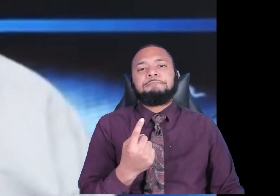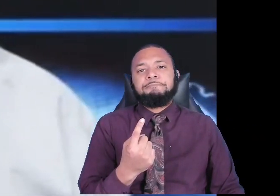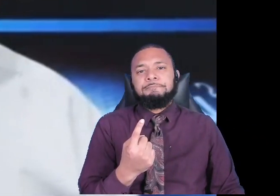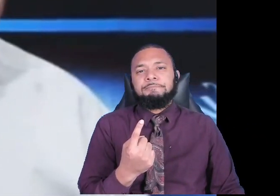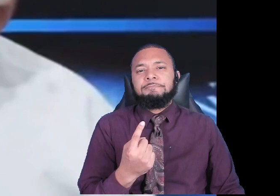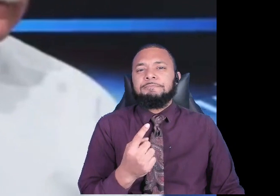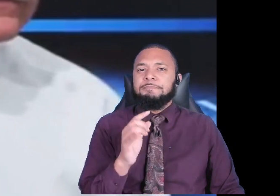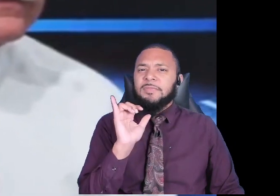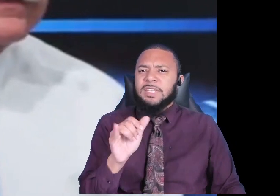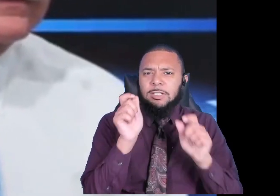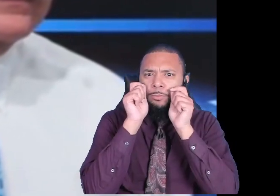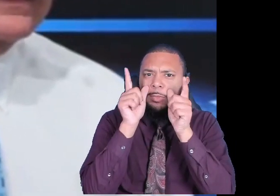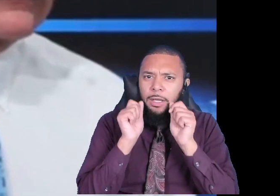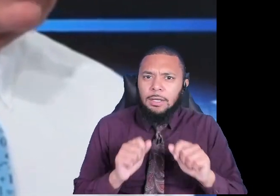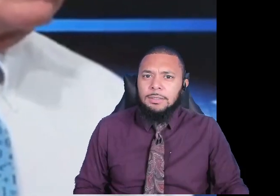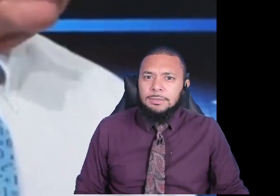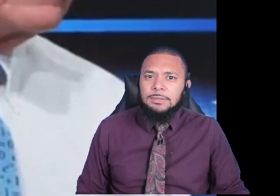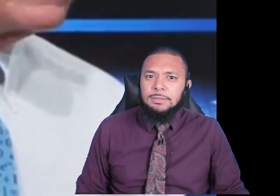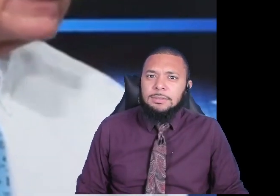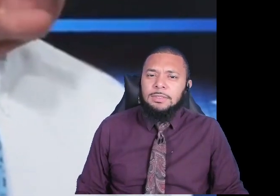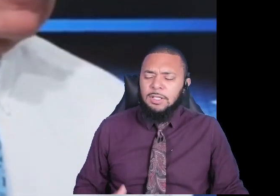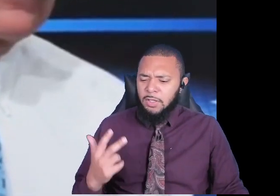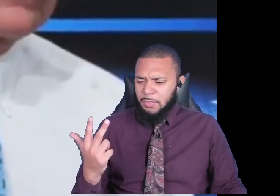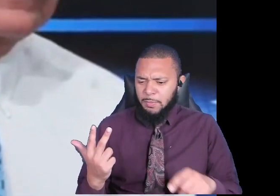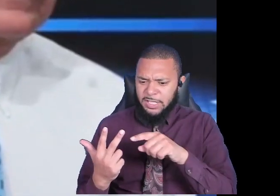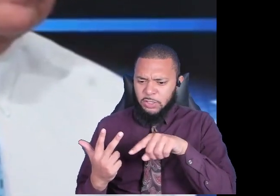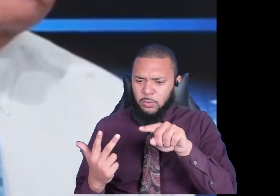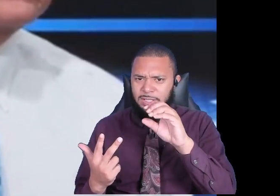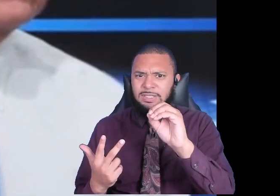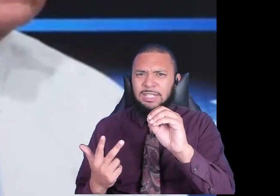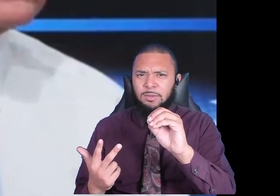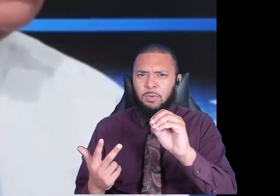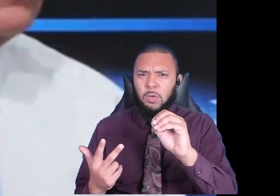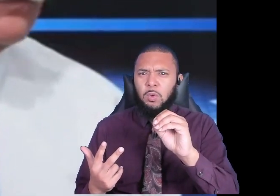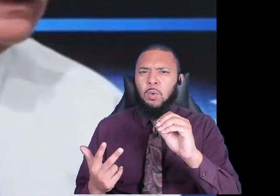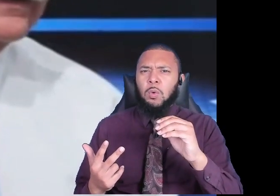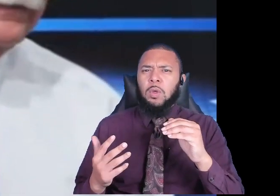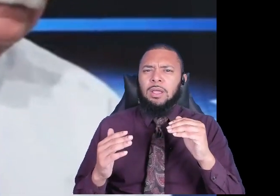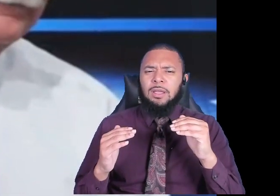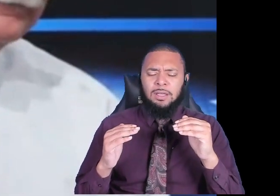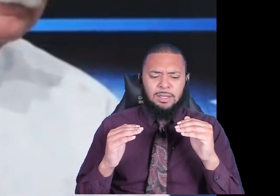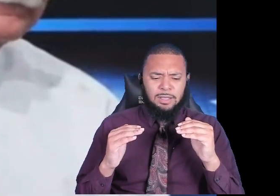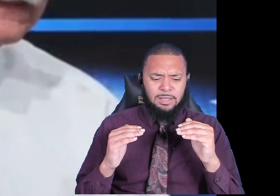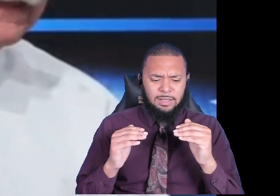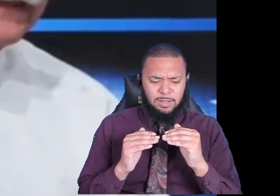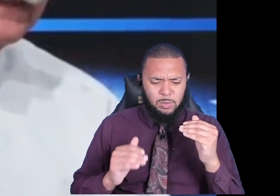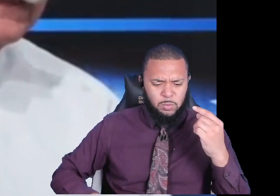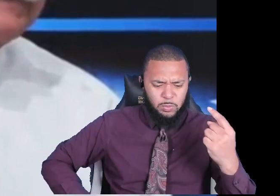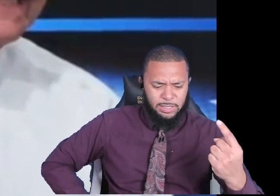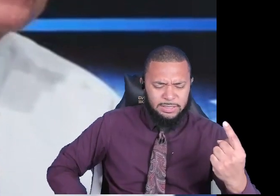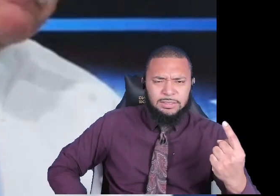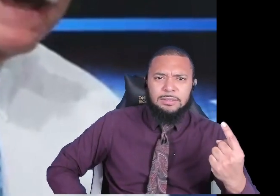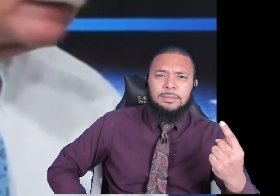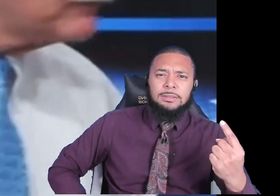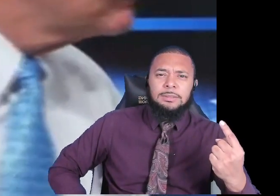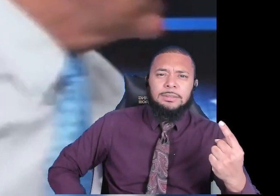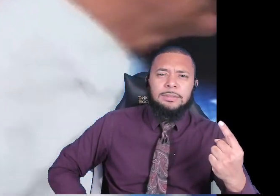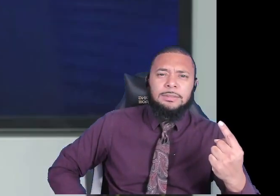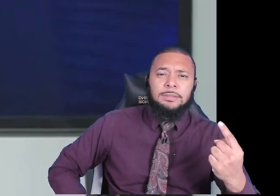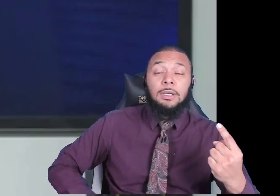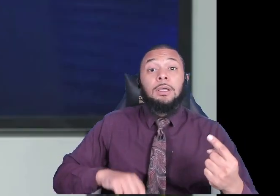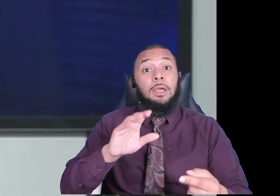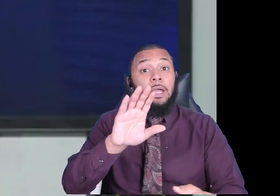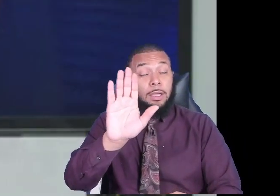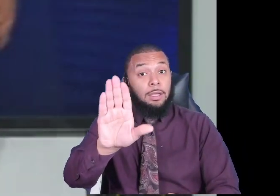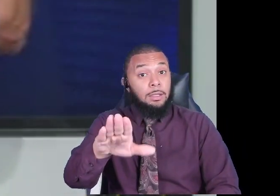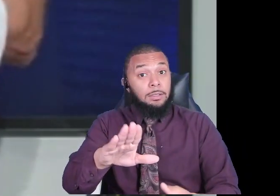usually kind of a surprise, that 3 to the 0 means 1. Okay? As a matter of